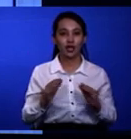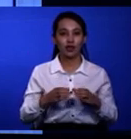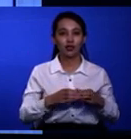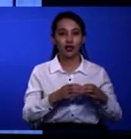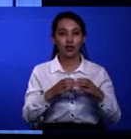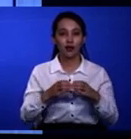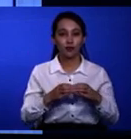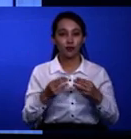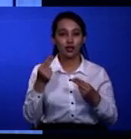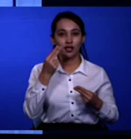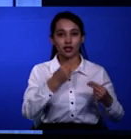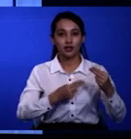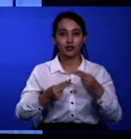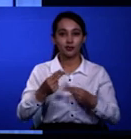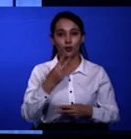diagrammada tasvirlaymiz.